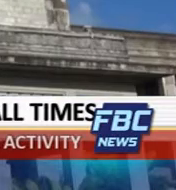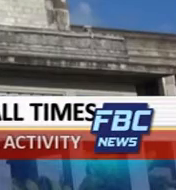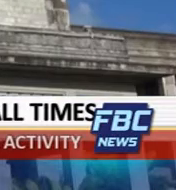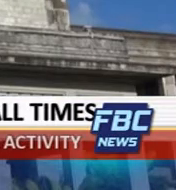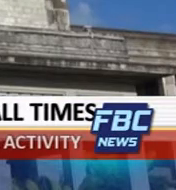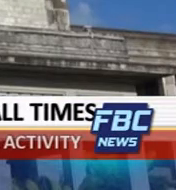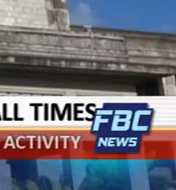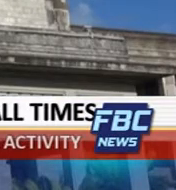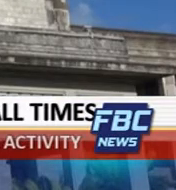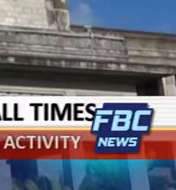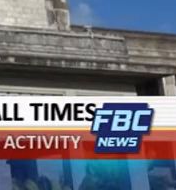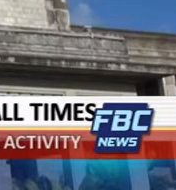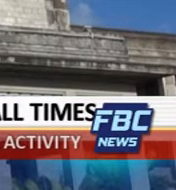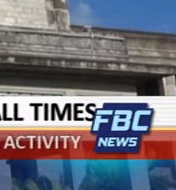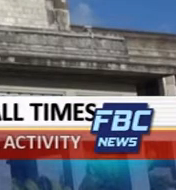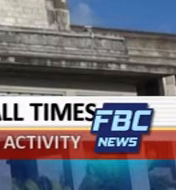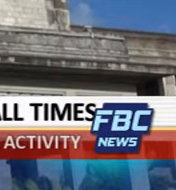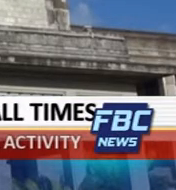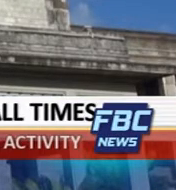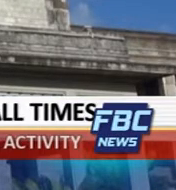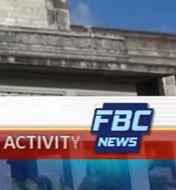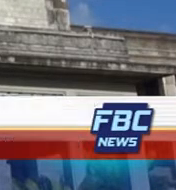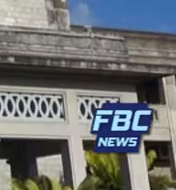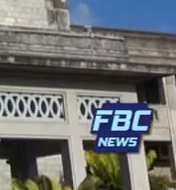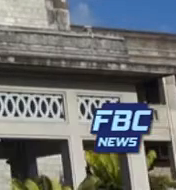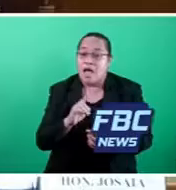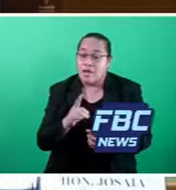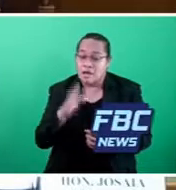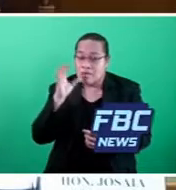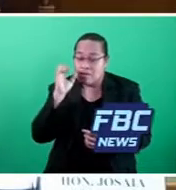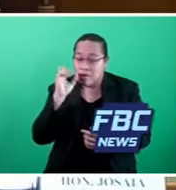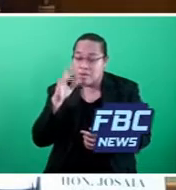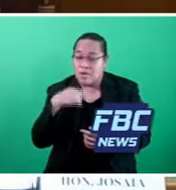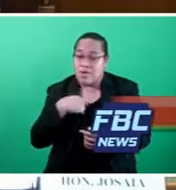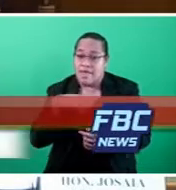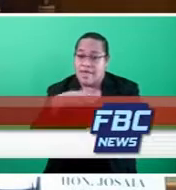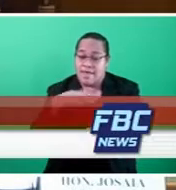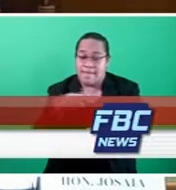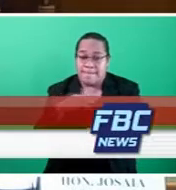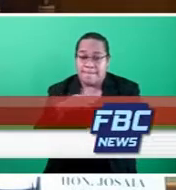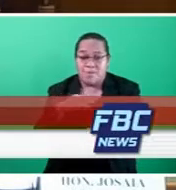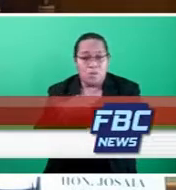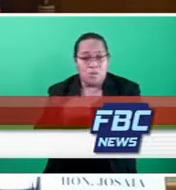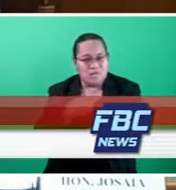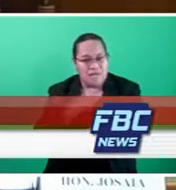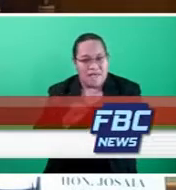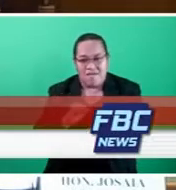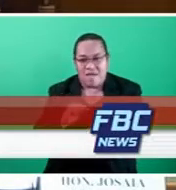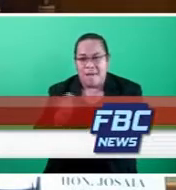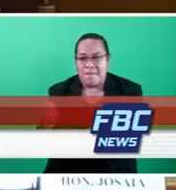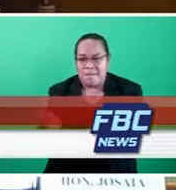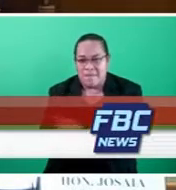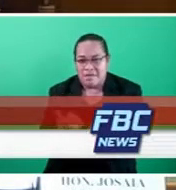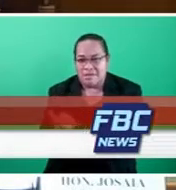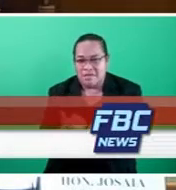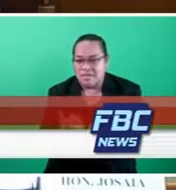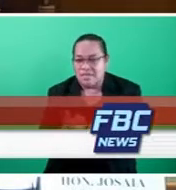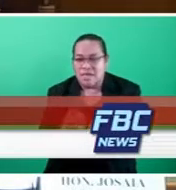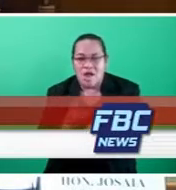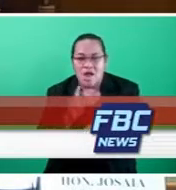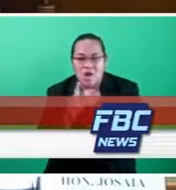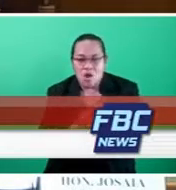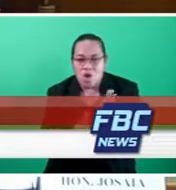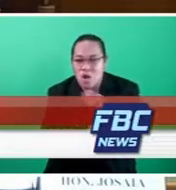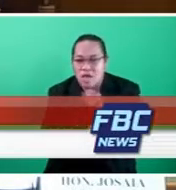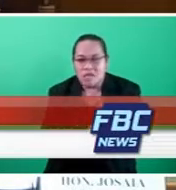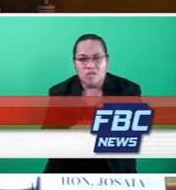track down this unethical activity. We have to note, Mr. Speaker, sir, that we still have a lot of recalcitrant lawyers who are